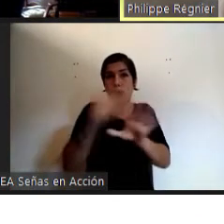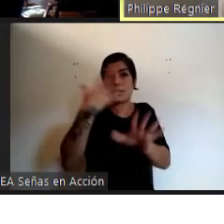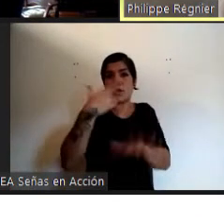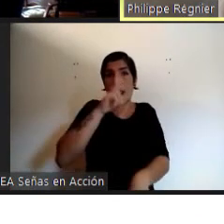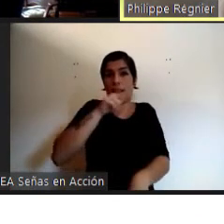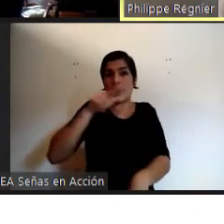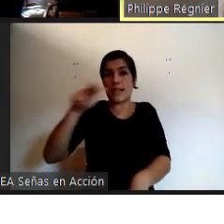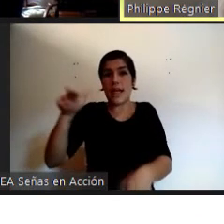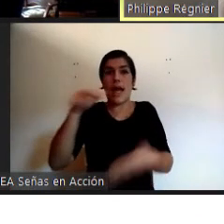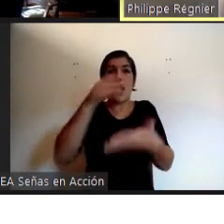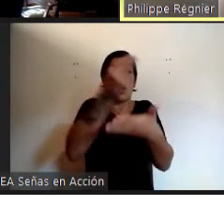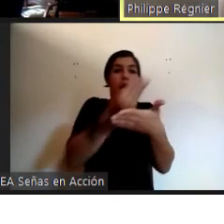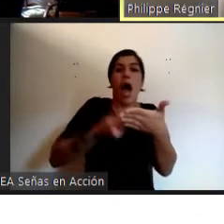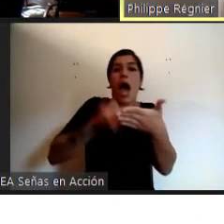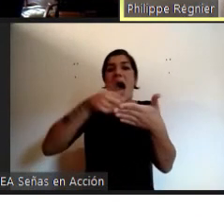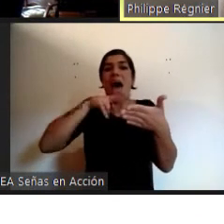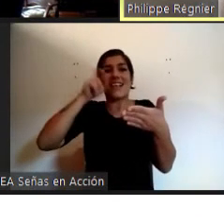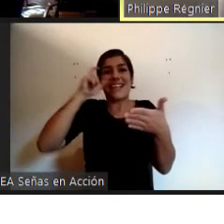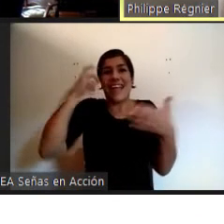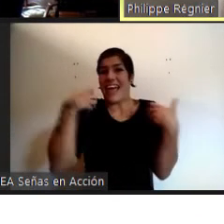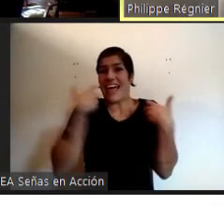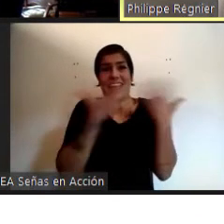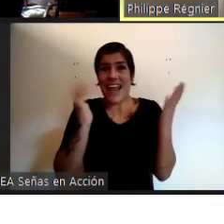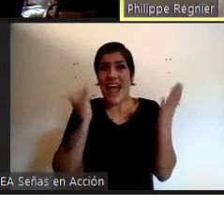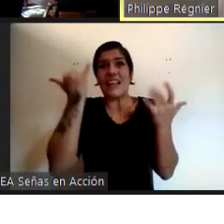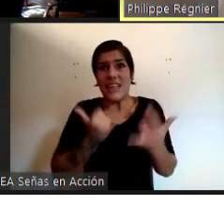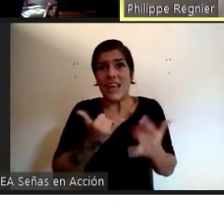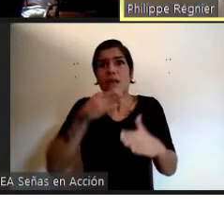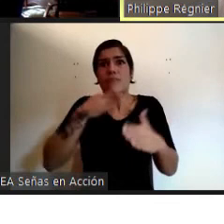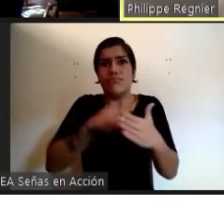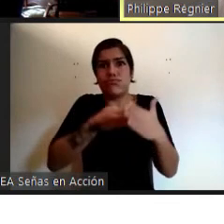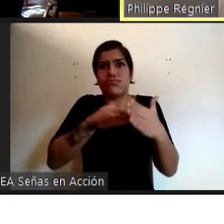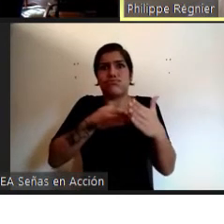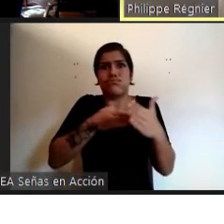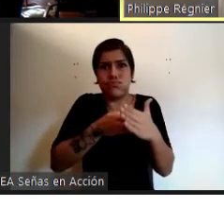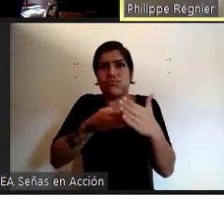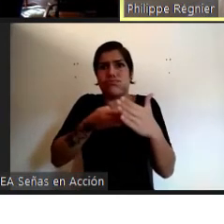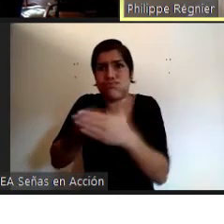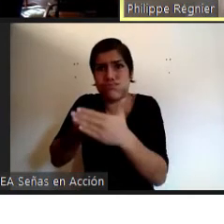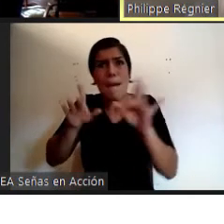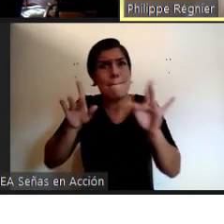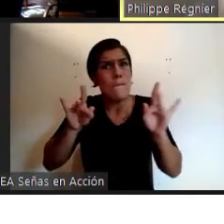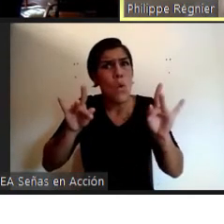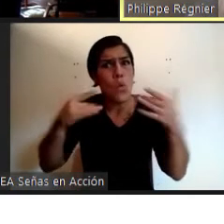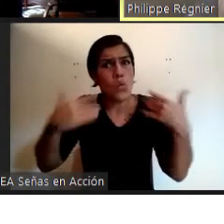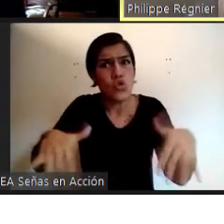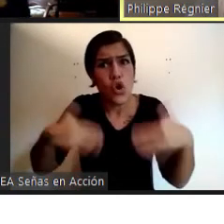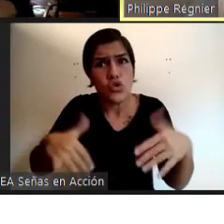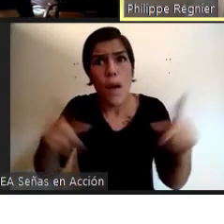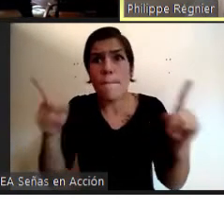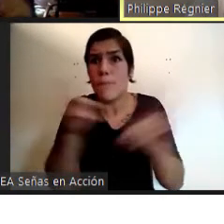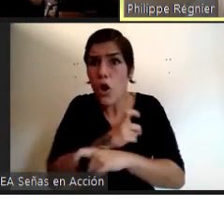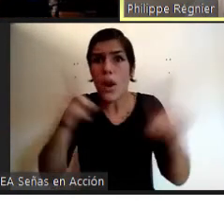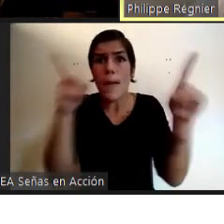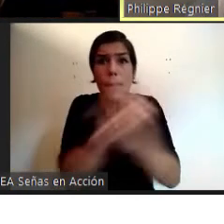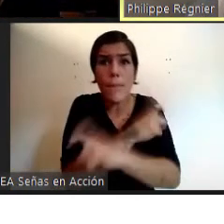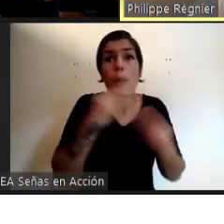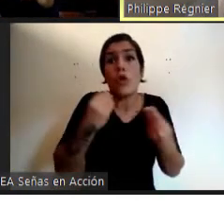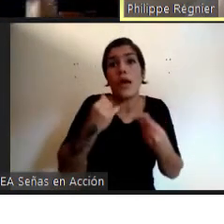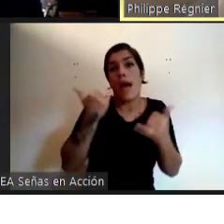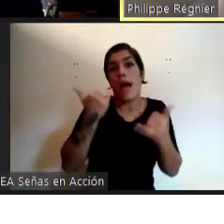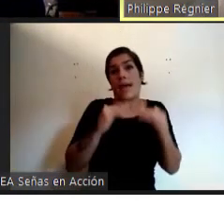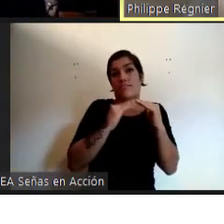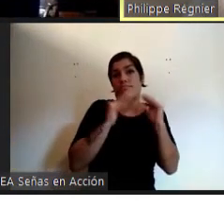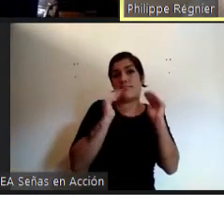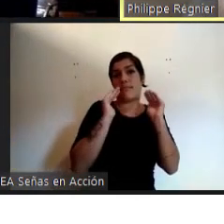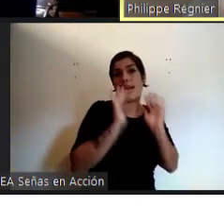have to work in a precarious manner because of the lockdown, the total stagnation of